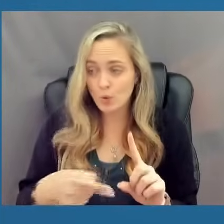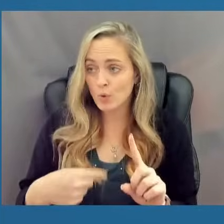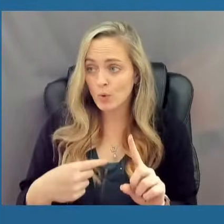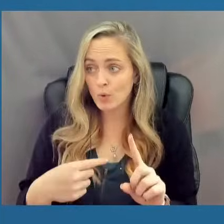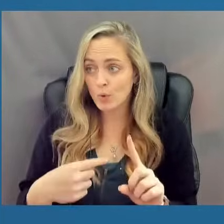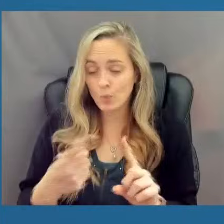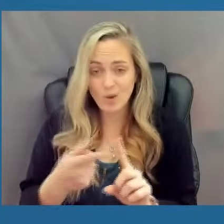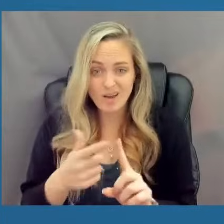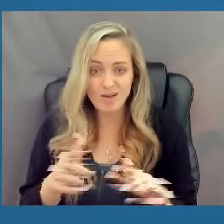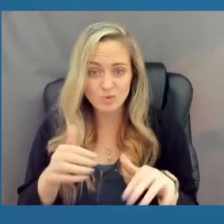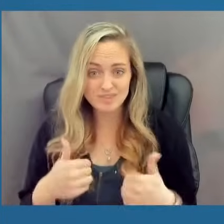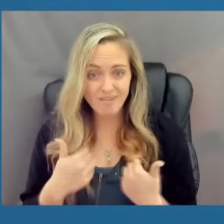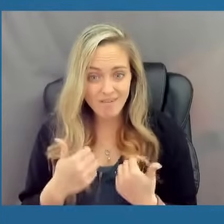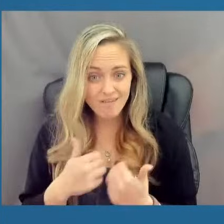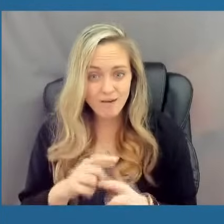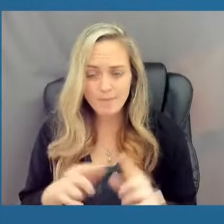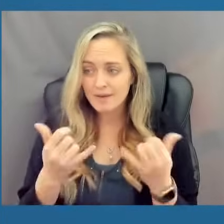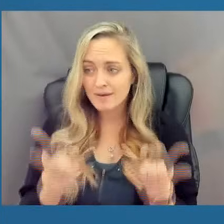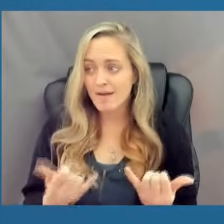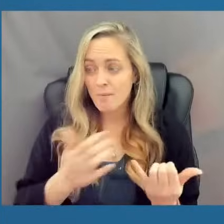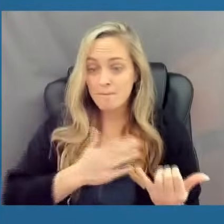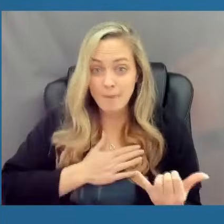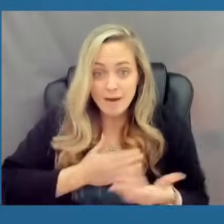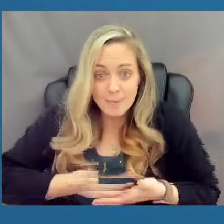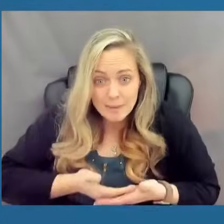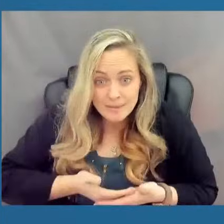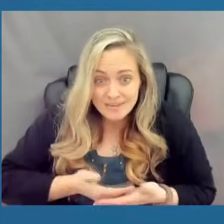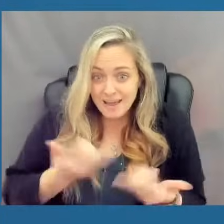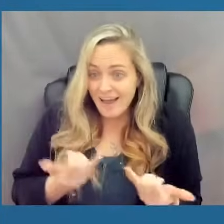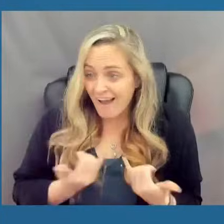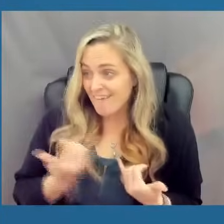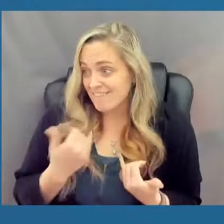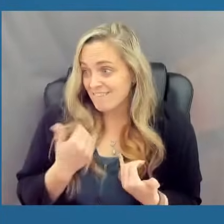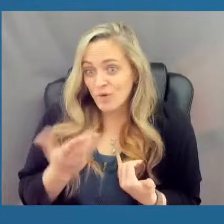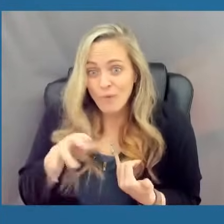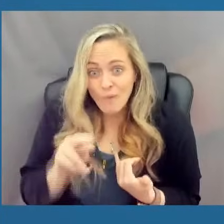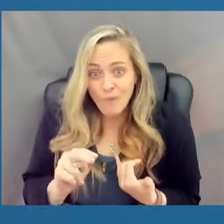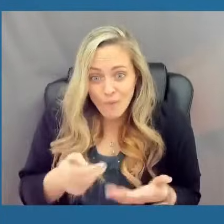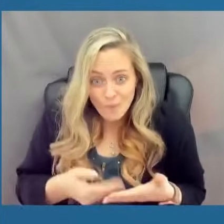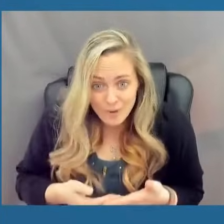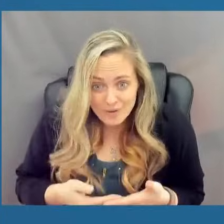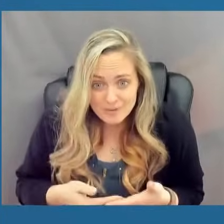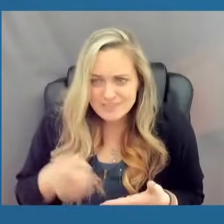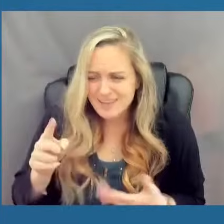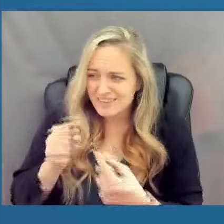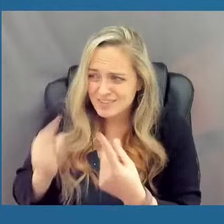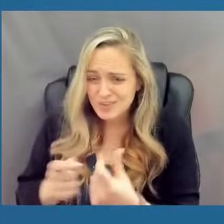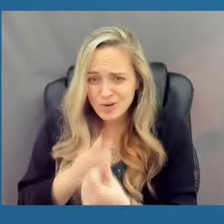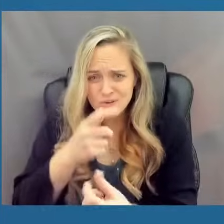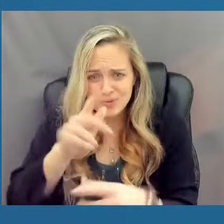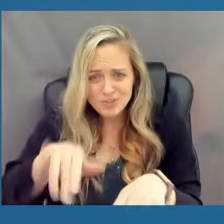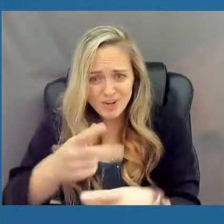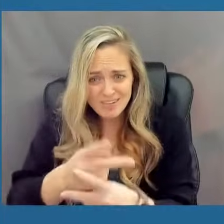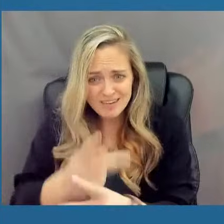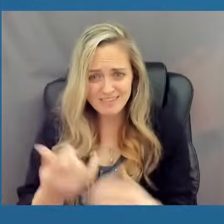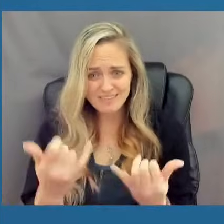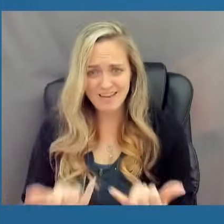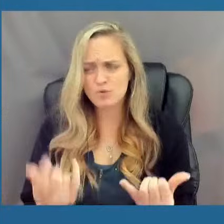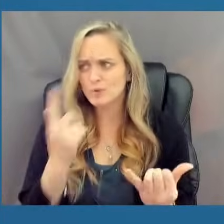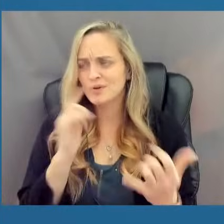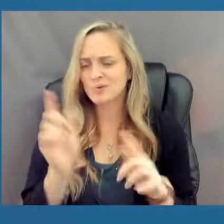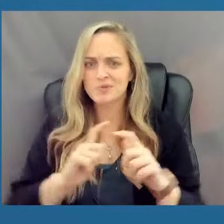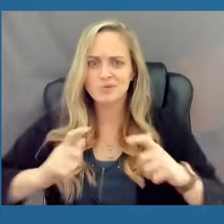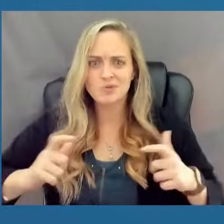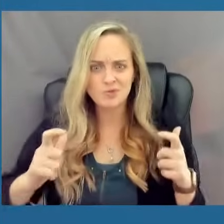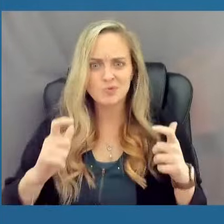and now those babies are having their own babies since it's a long time ago, but they're struggling with child care as well. So I know this is a huge driver